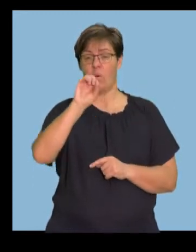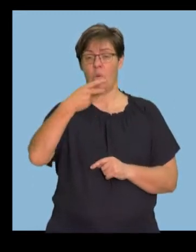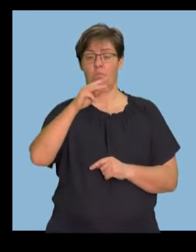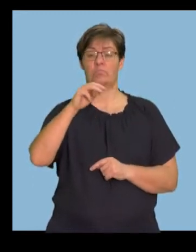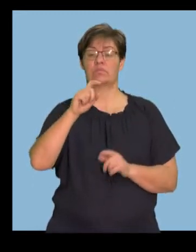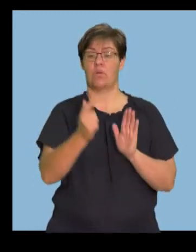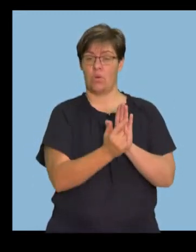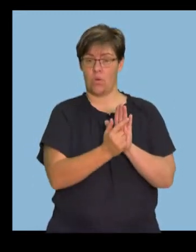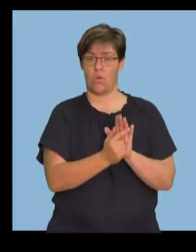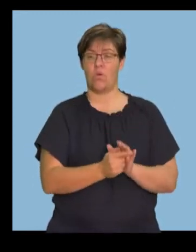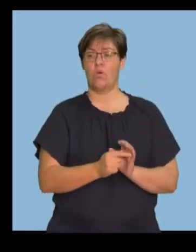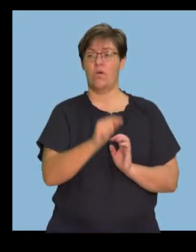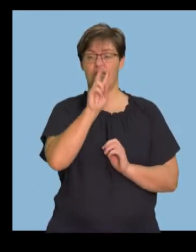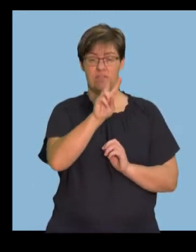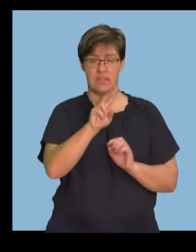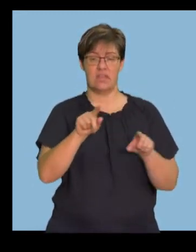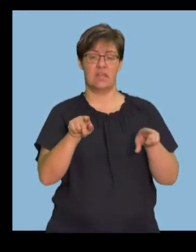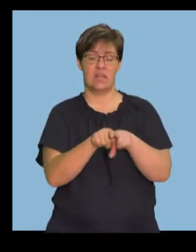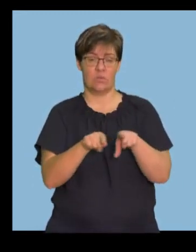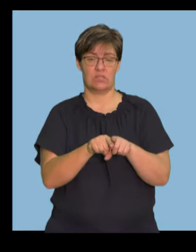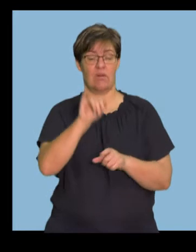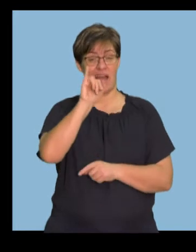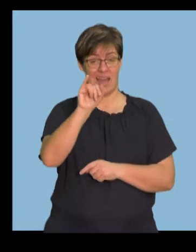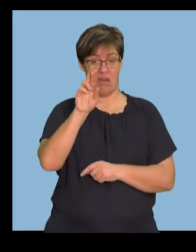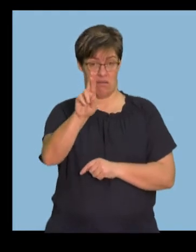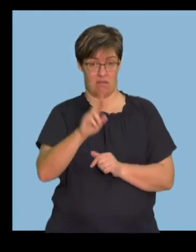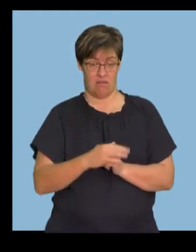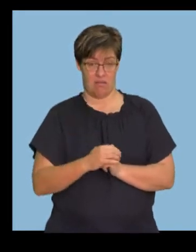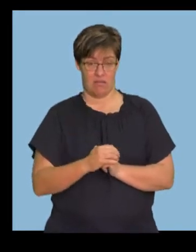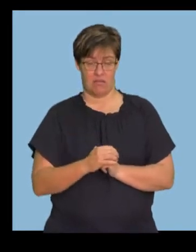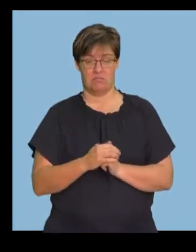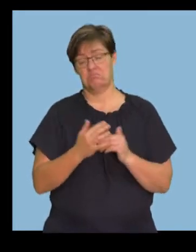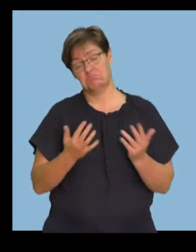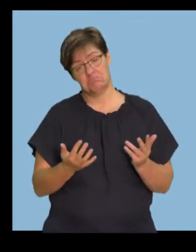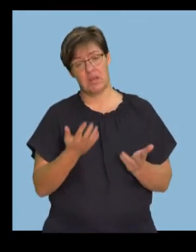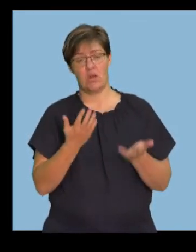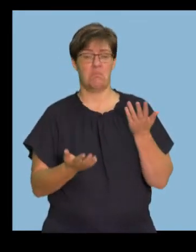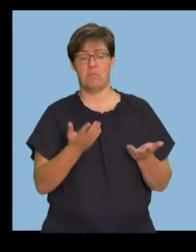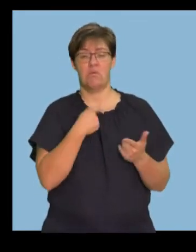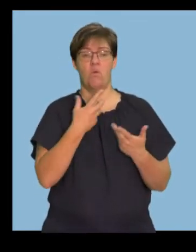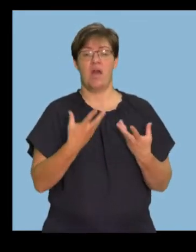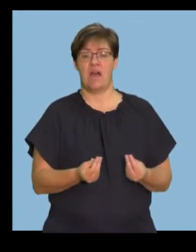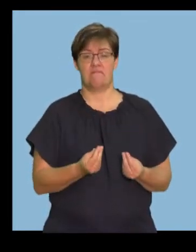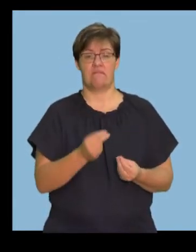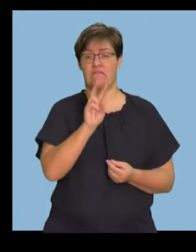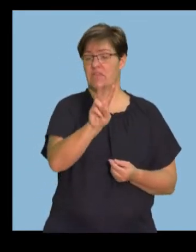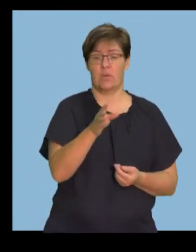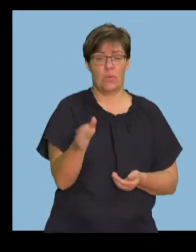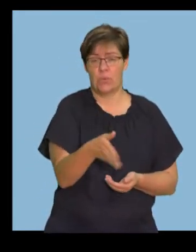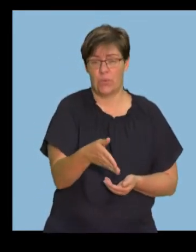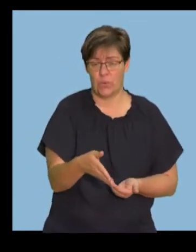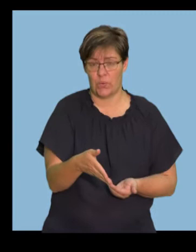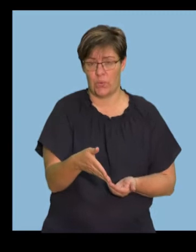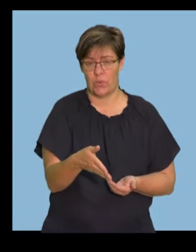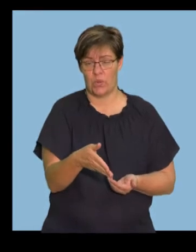got V is equals to I R, okay? So in the event that we don't have, the voltage